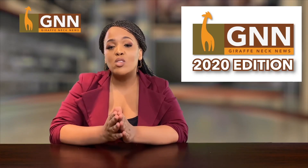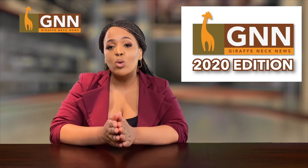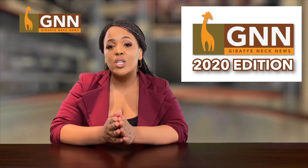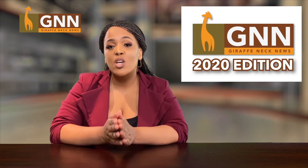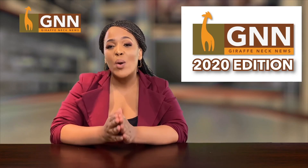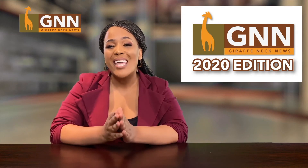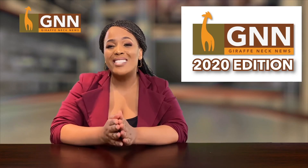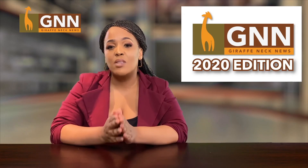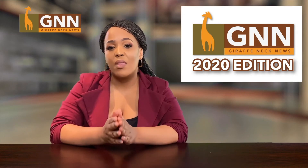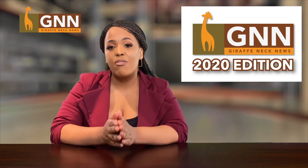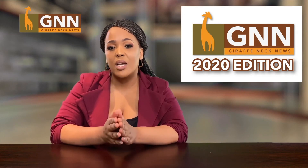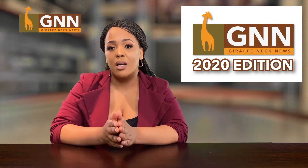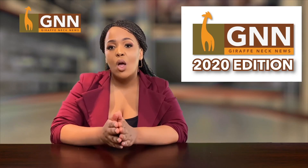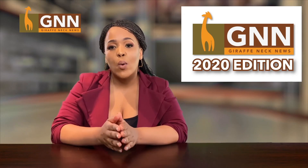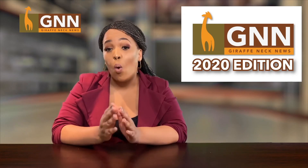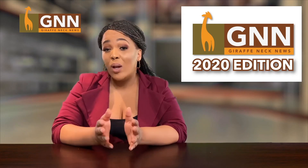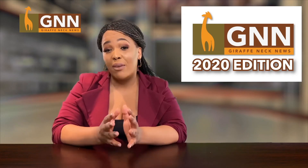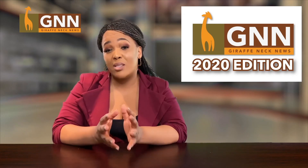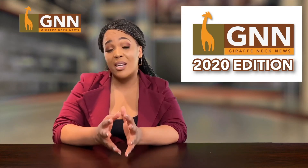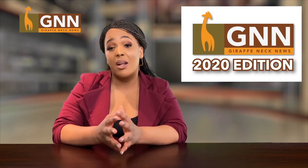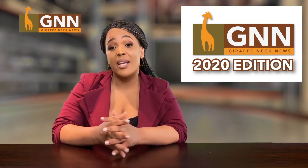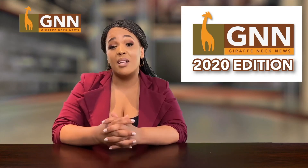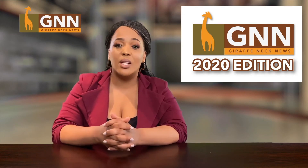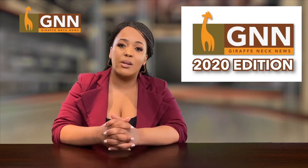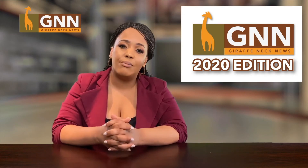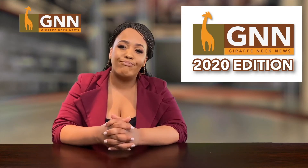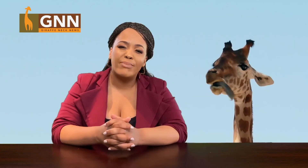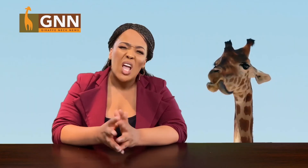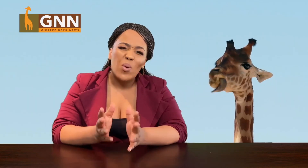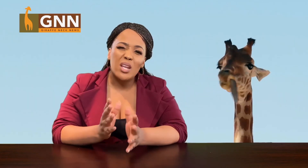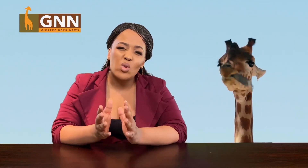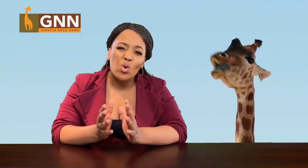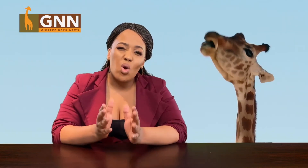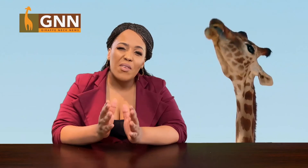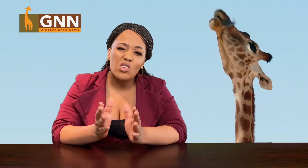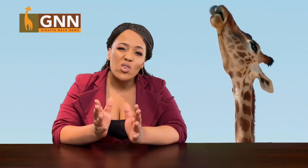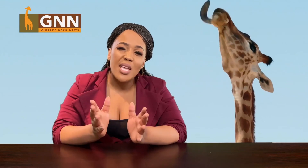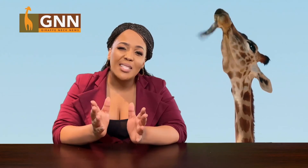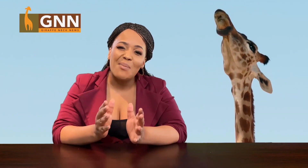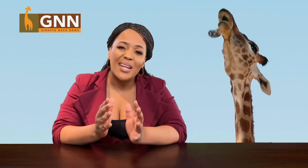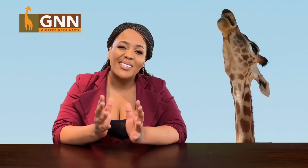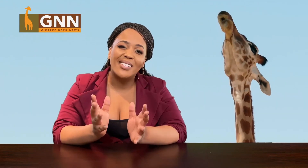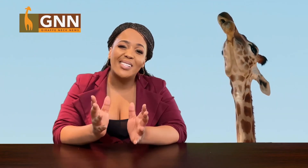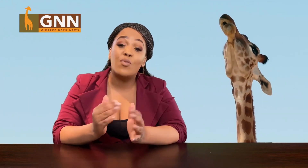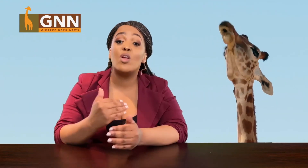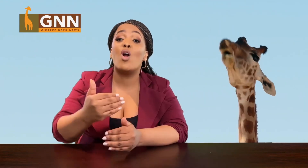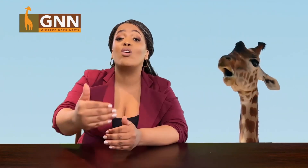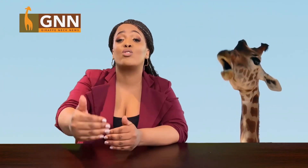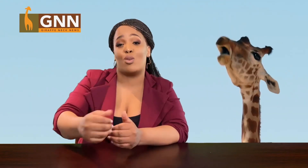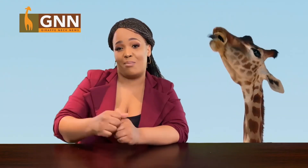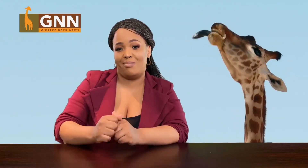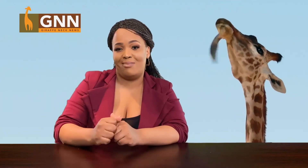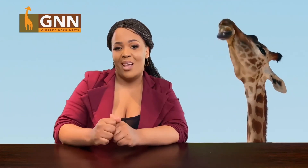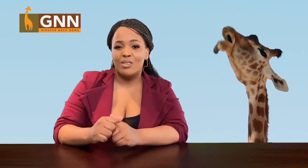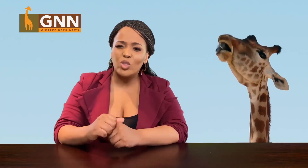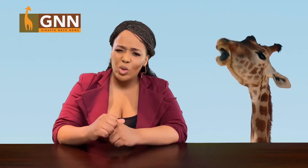build a socially cohesive South Africa, we all have to stick our necks out a little. We need to look over the trees and make decisions for the long